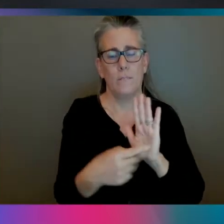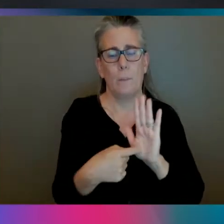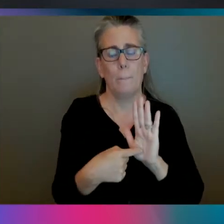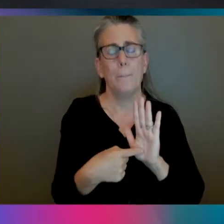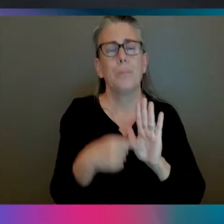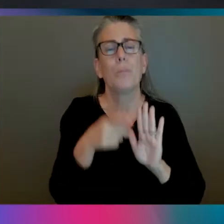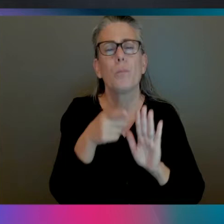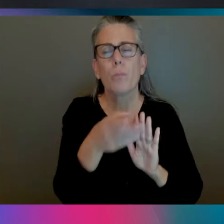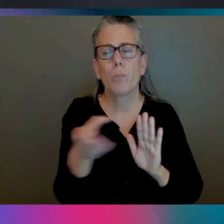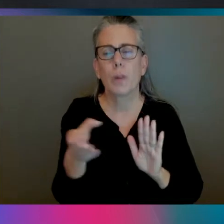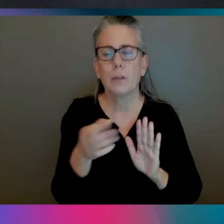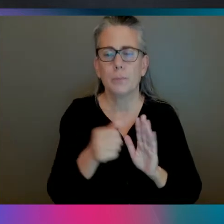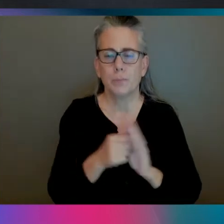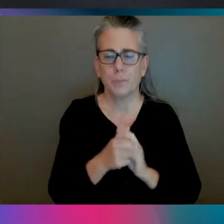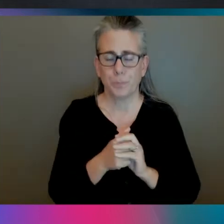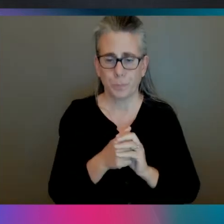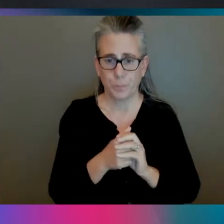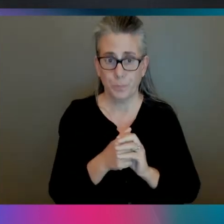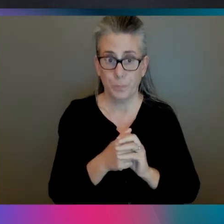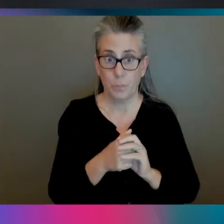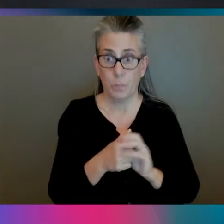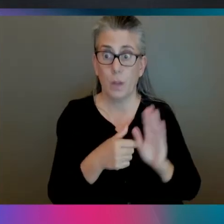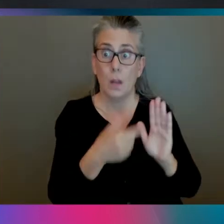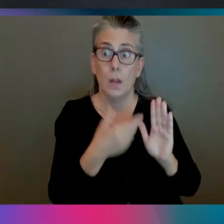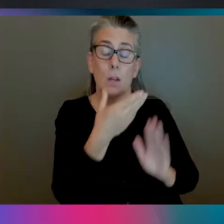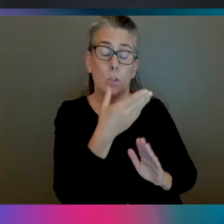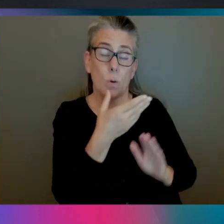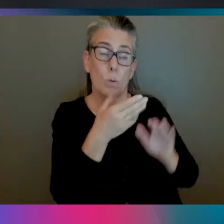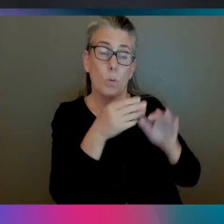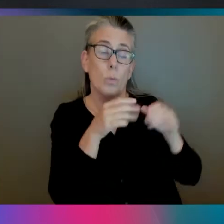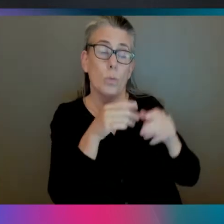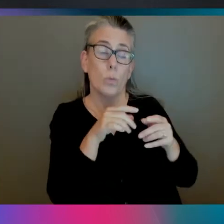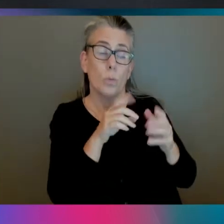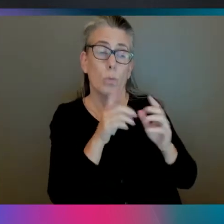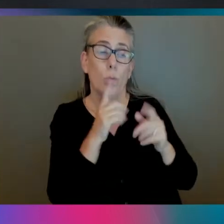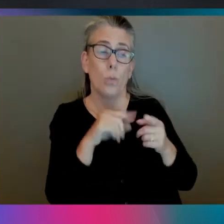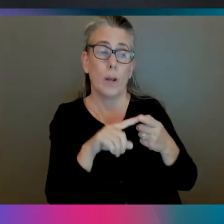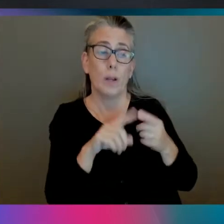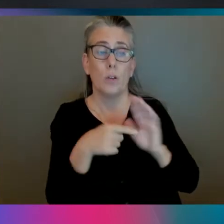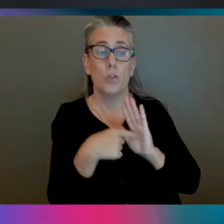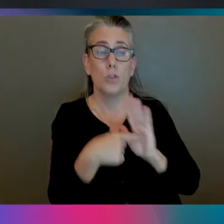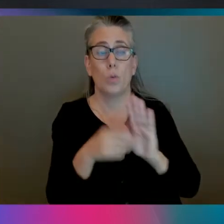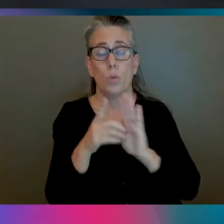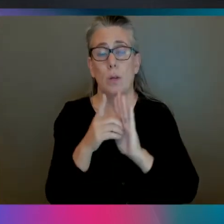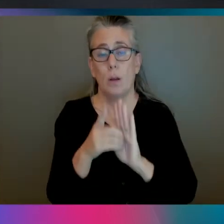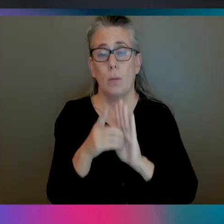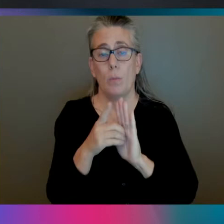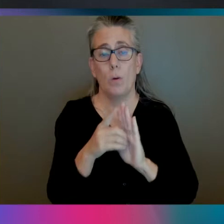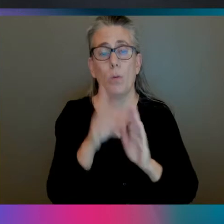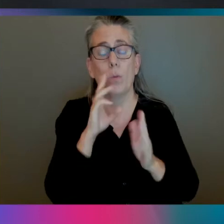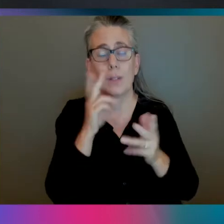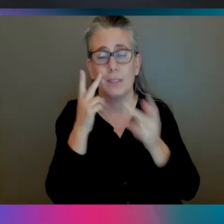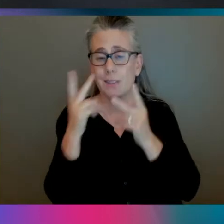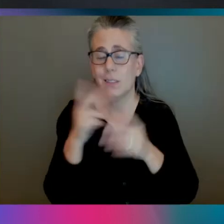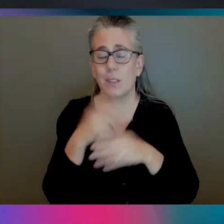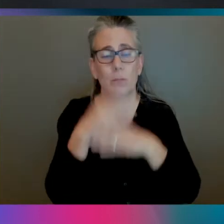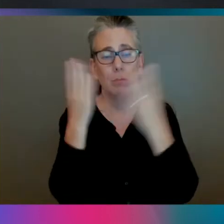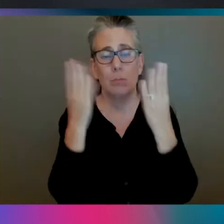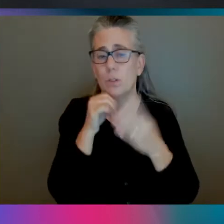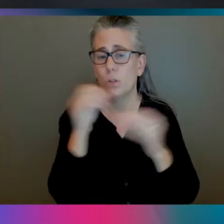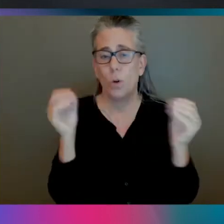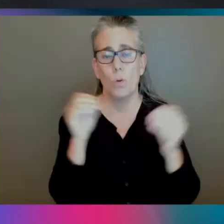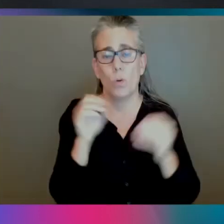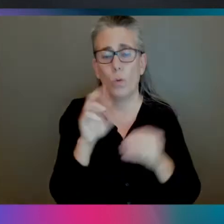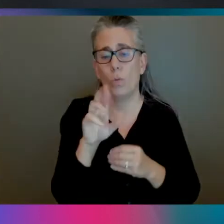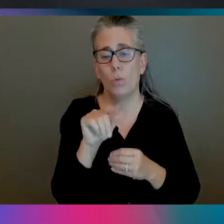ones that just describe your product. So when we go to the demo, you'll see we don't have ratings. We're actually going to use the quantity ordered. Got